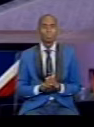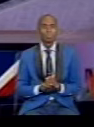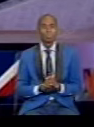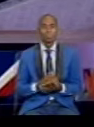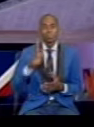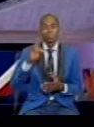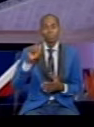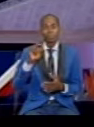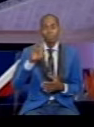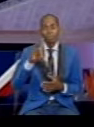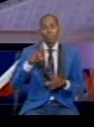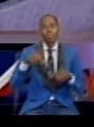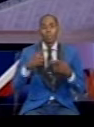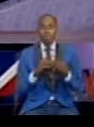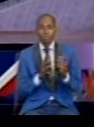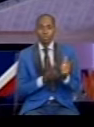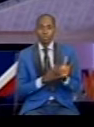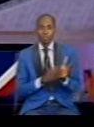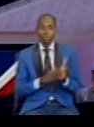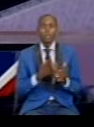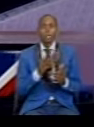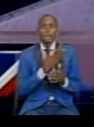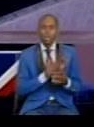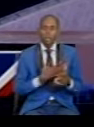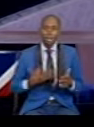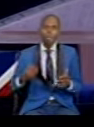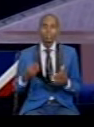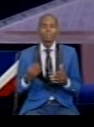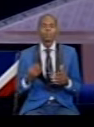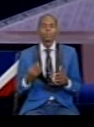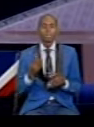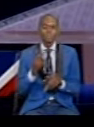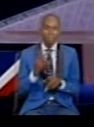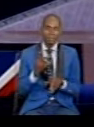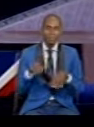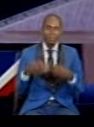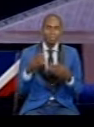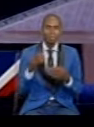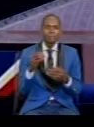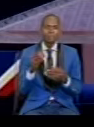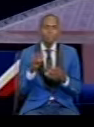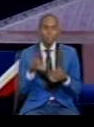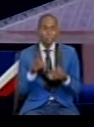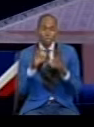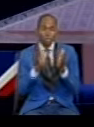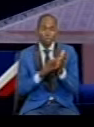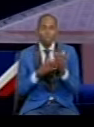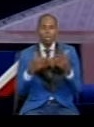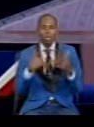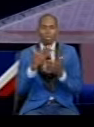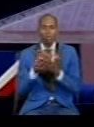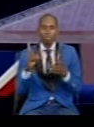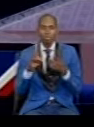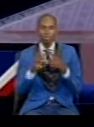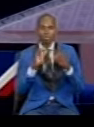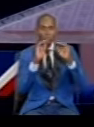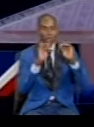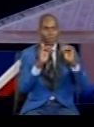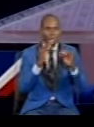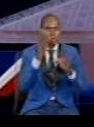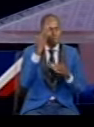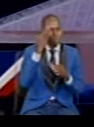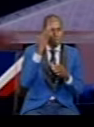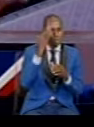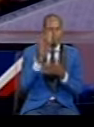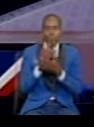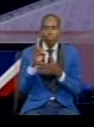Daniel went to school, and then they gave them in the school somebody to teach the knowledge, somebody to teach the